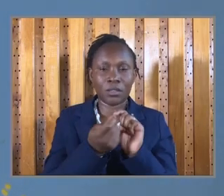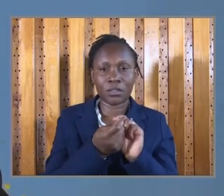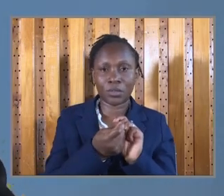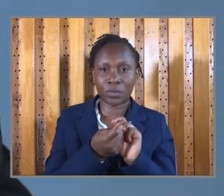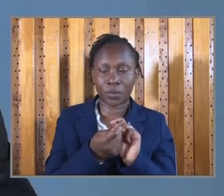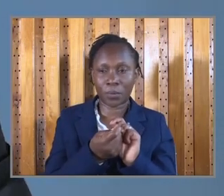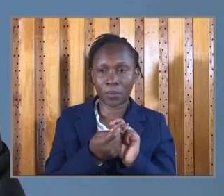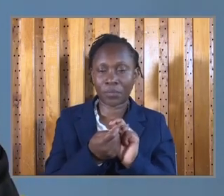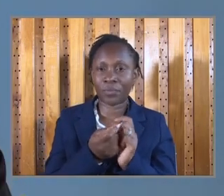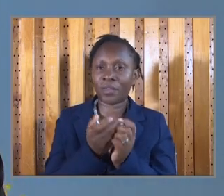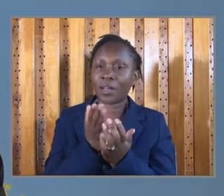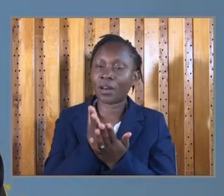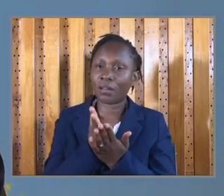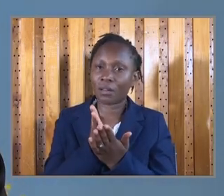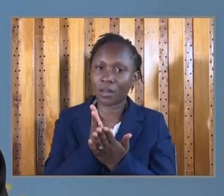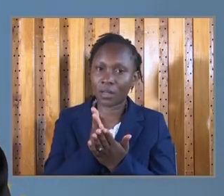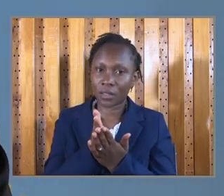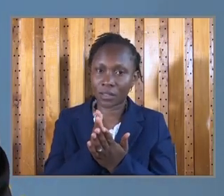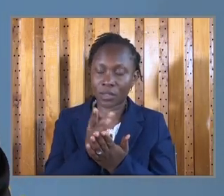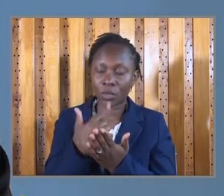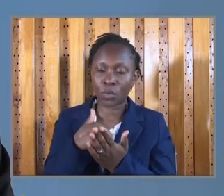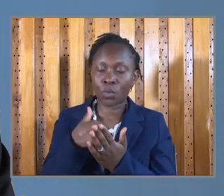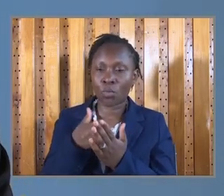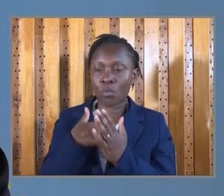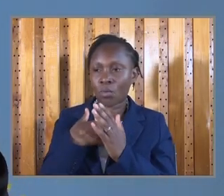The reality is that we're facing